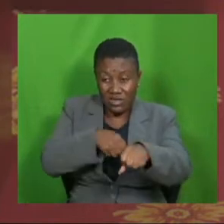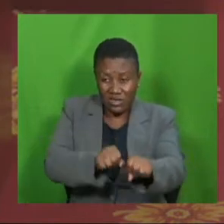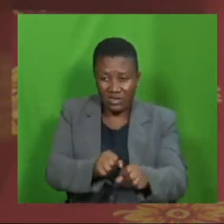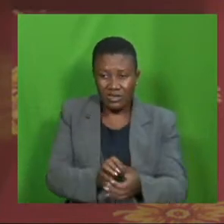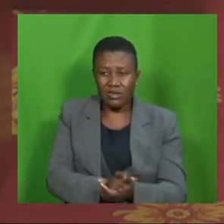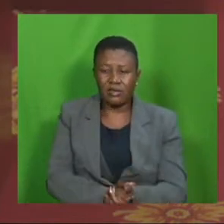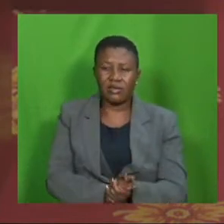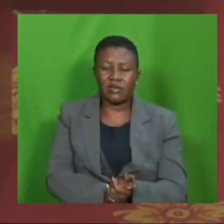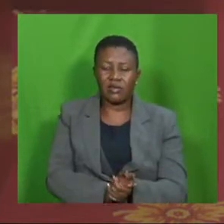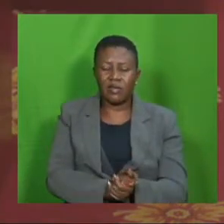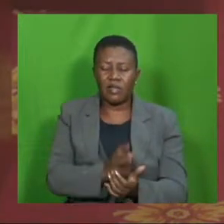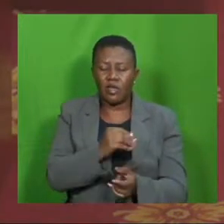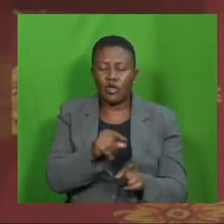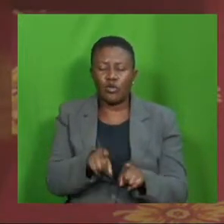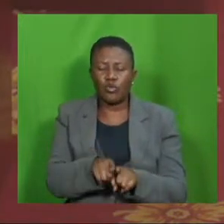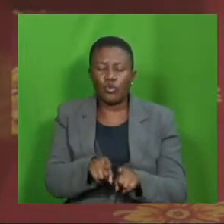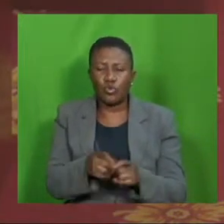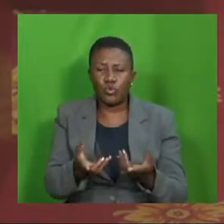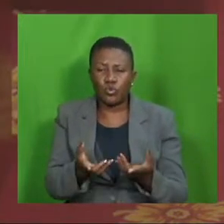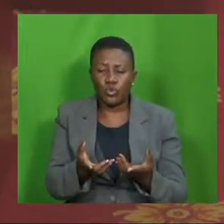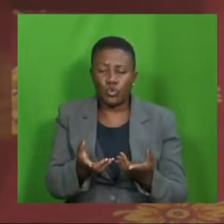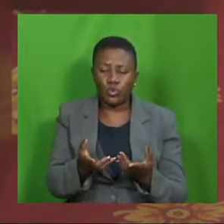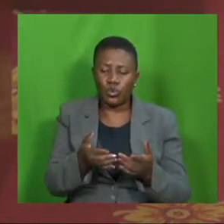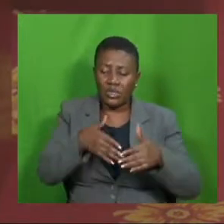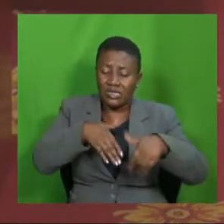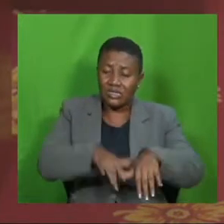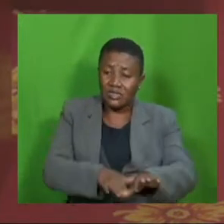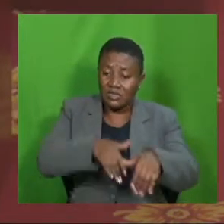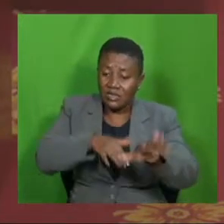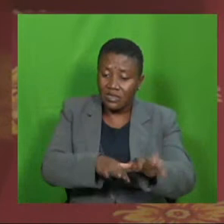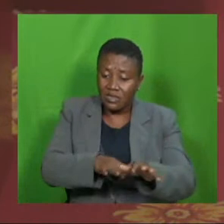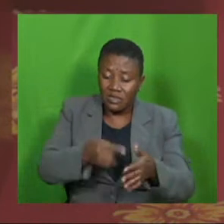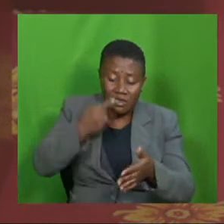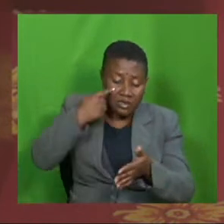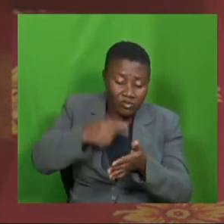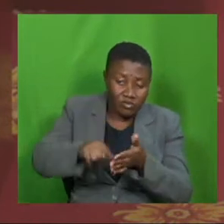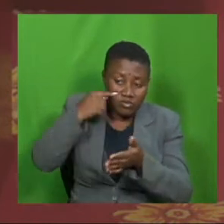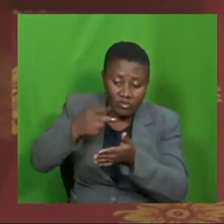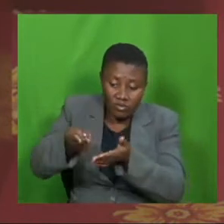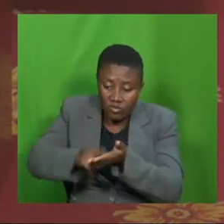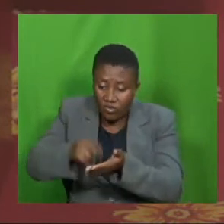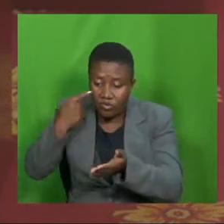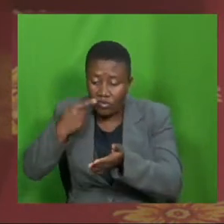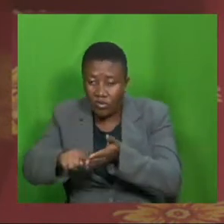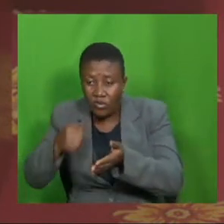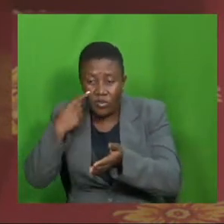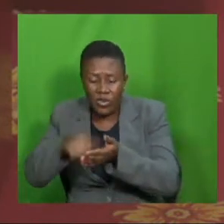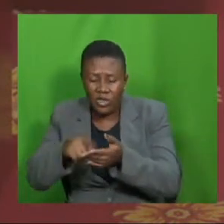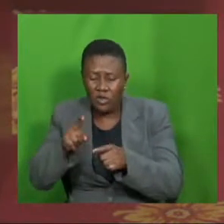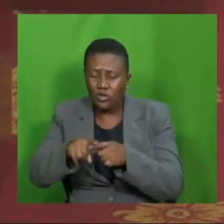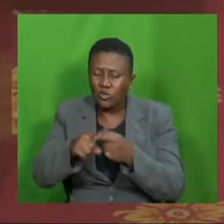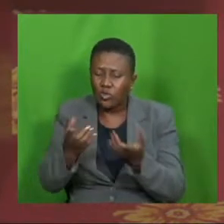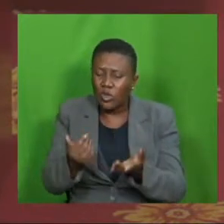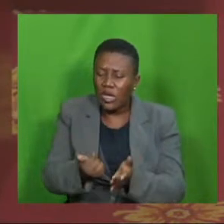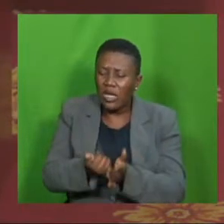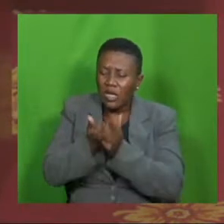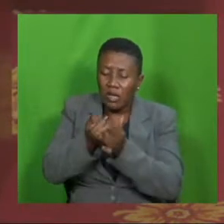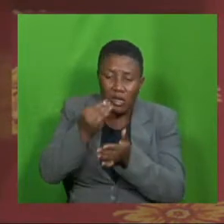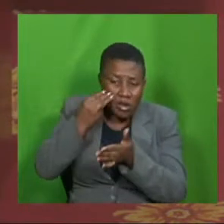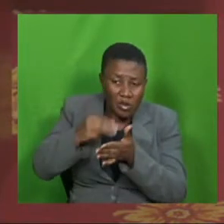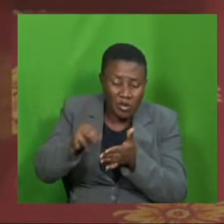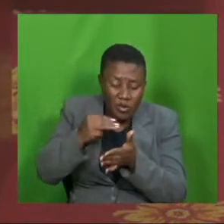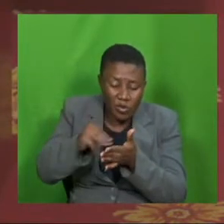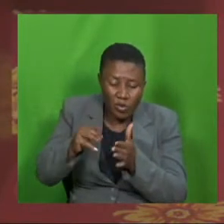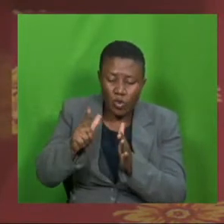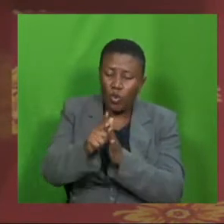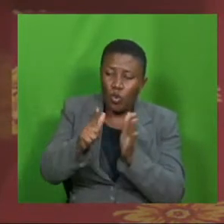intensified at-sea inspection and beach combing operations to strictly monitor compliance